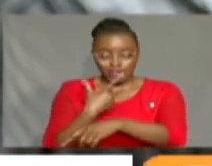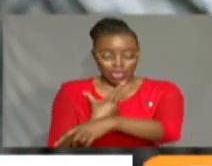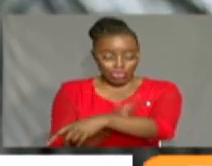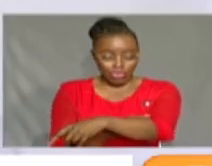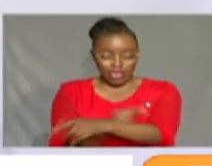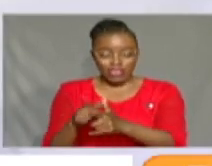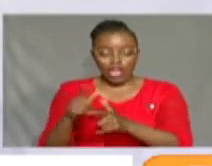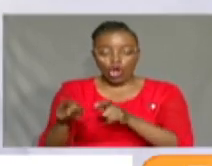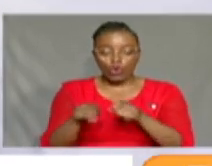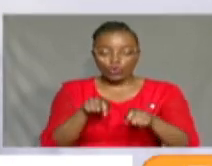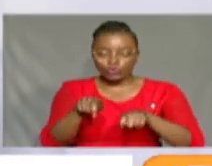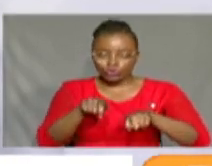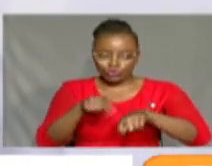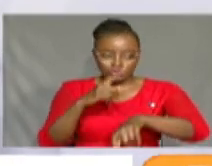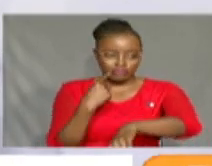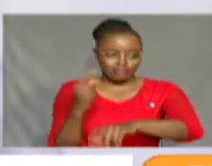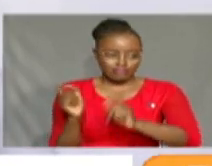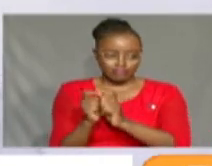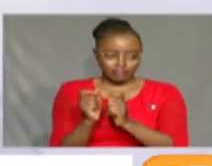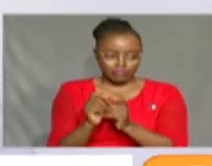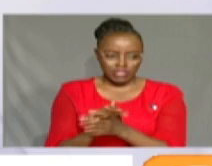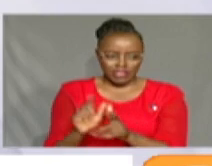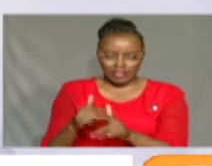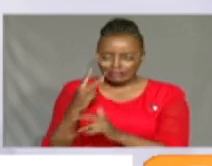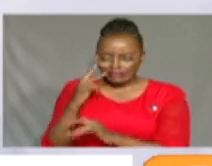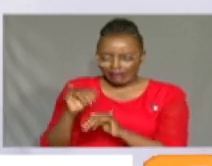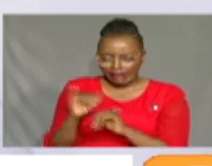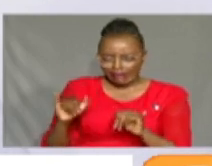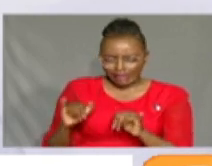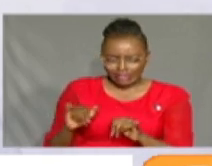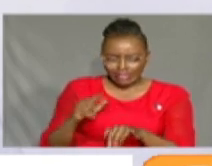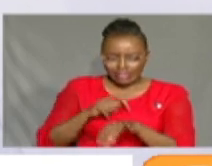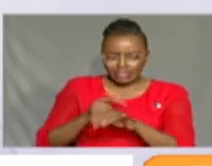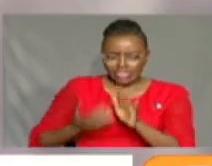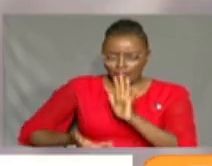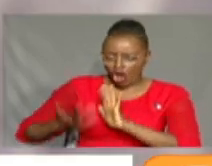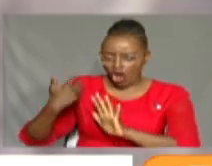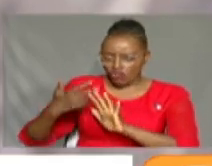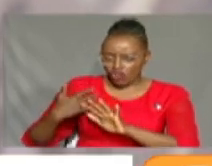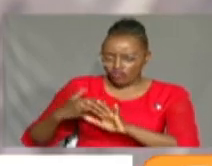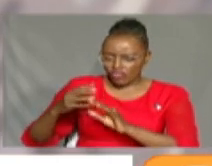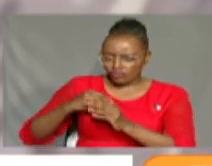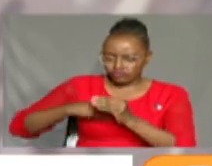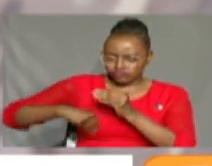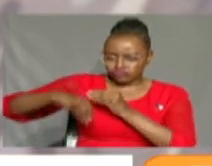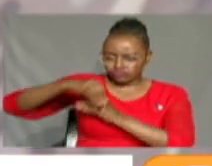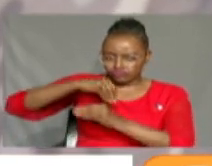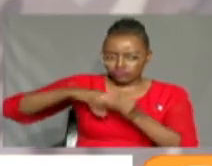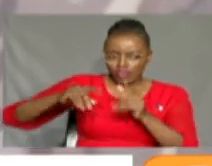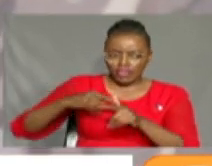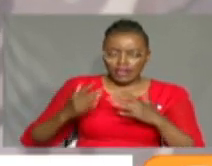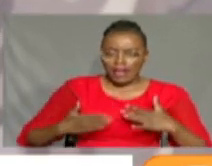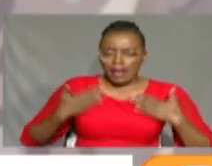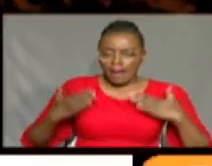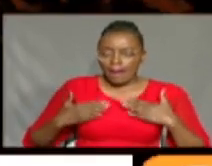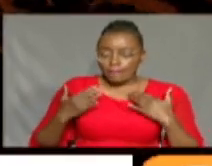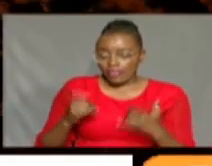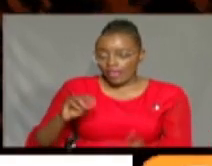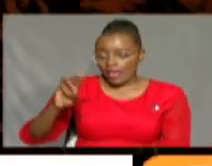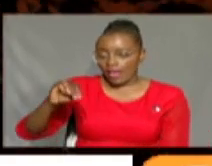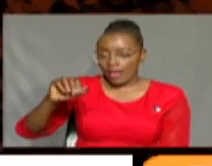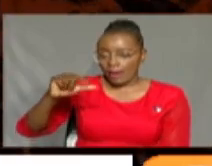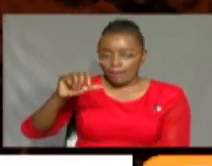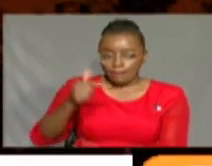zina control. The wound looks cleaner after the bandage was removed. Janet was so glad the creepy maggots were